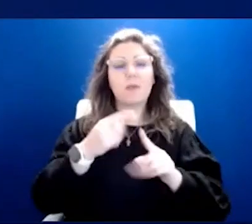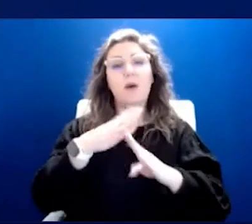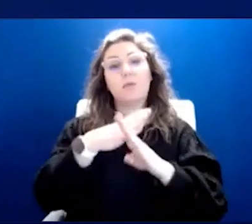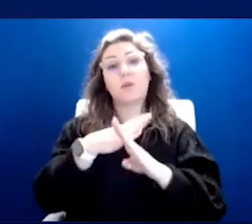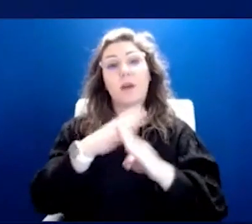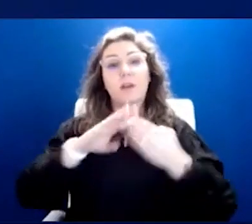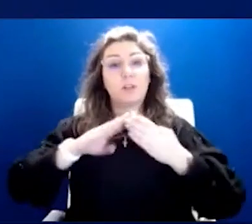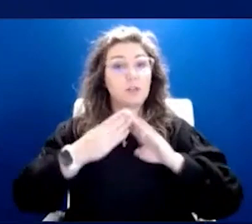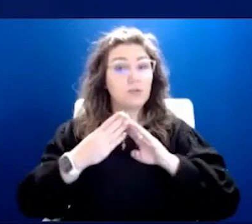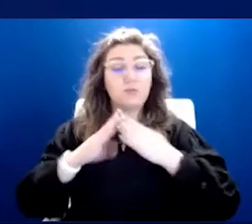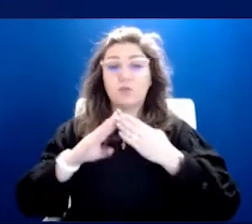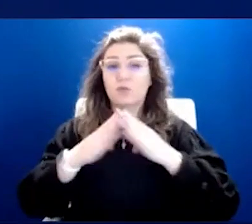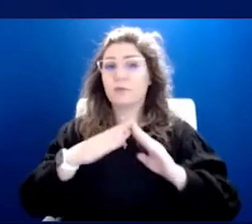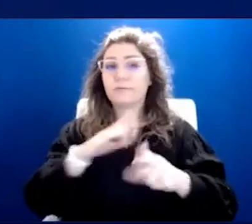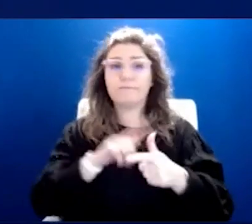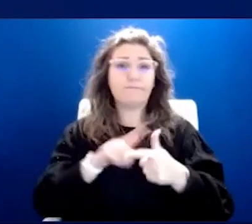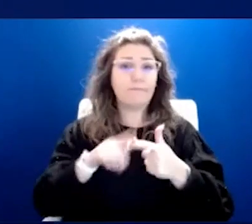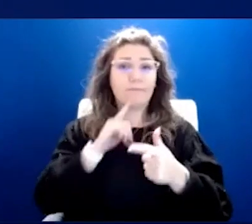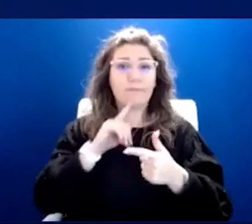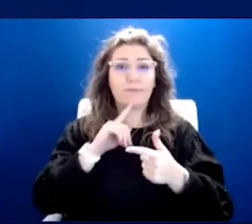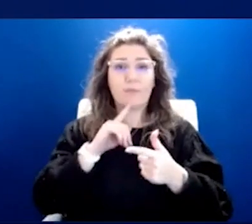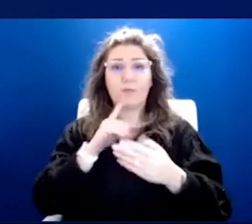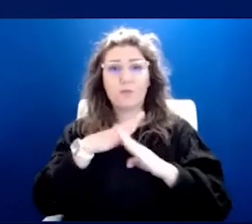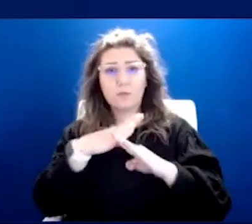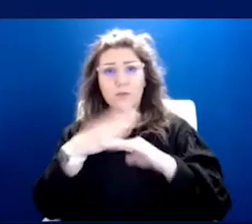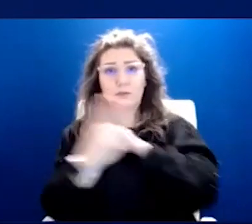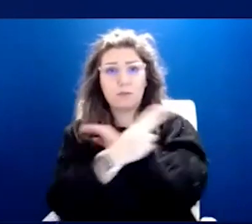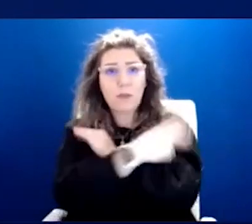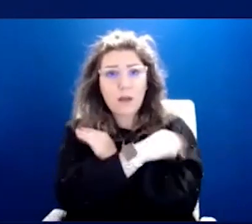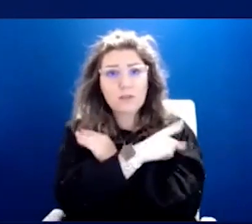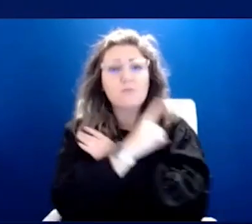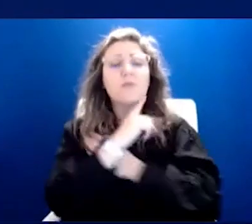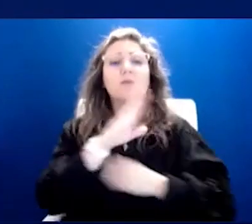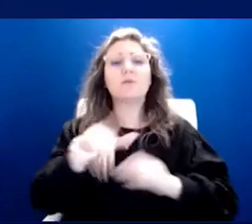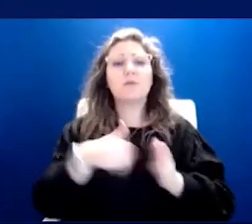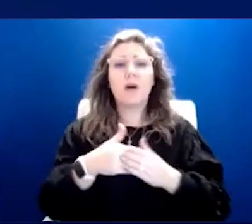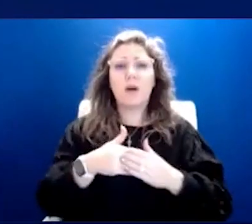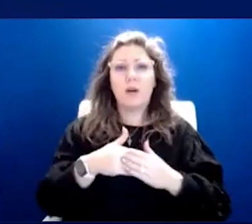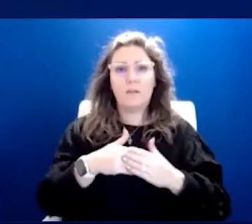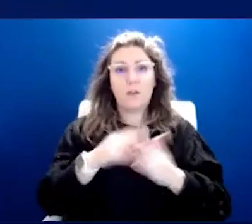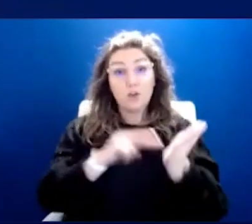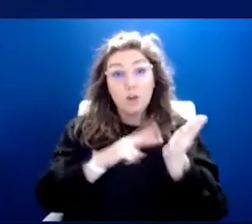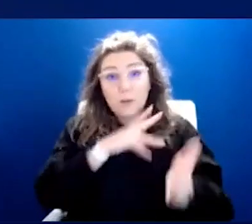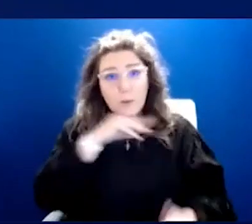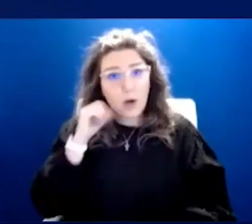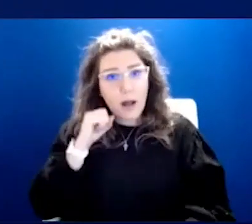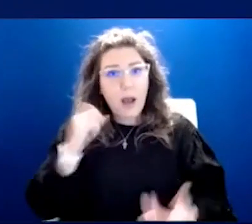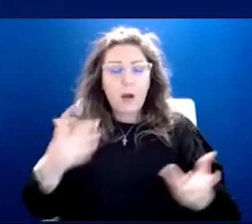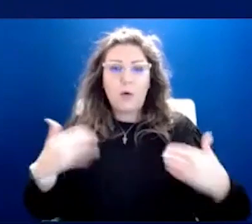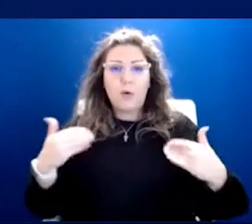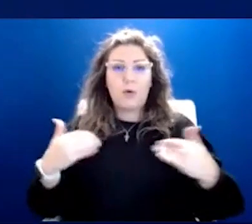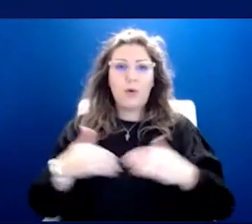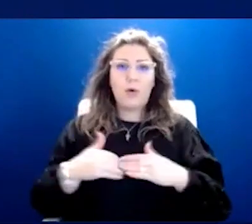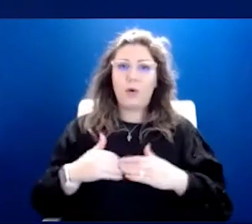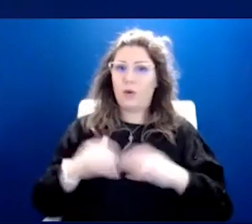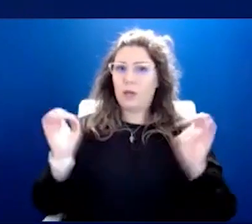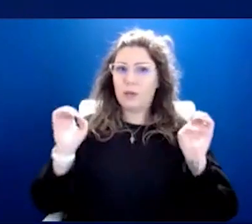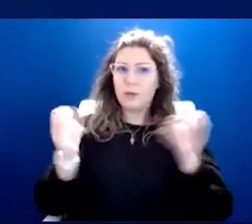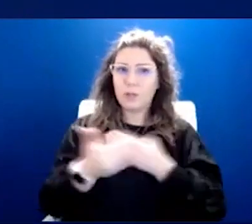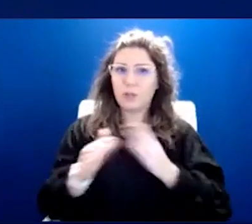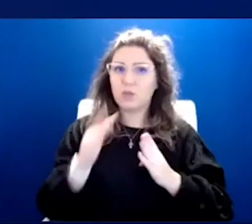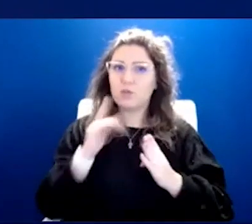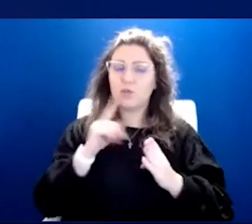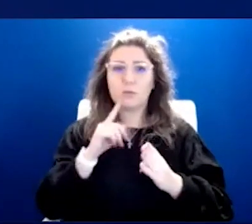protecting our hospitals and these burnout nurses that are working here in the ER like we saw earlier, or up in the